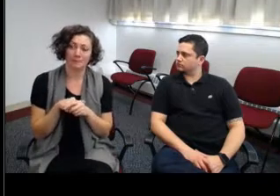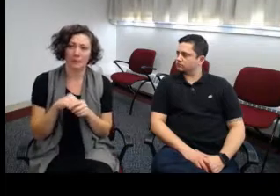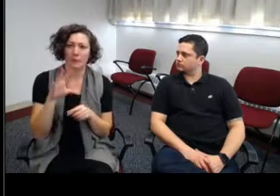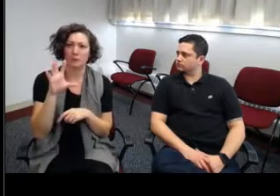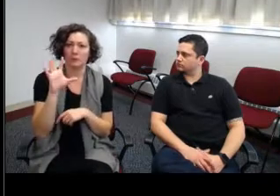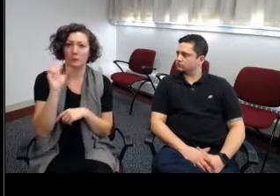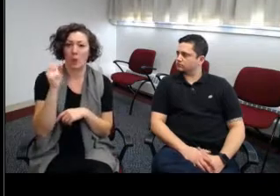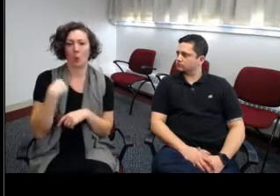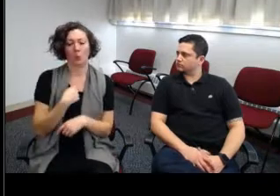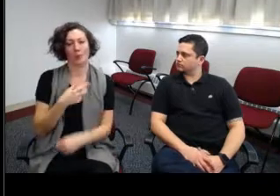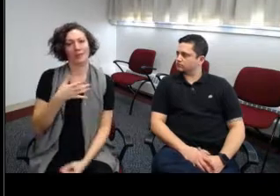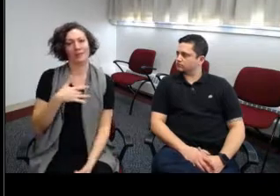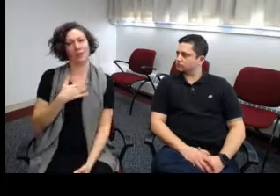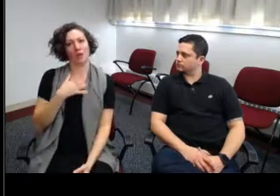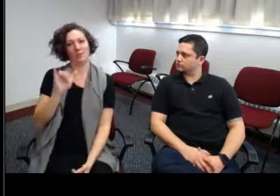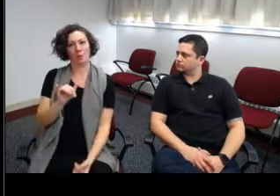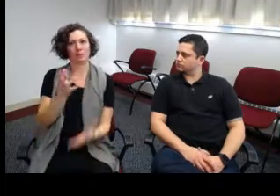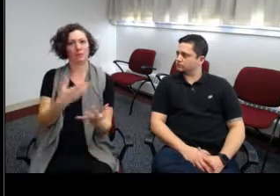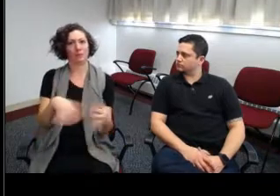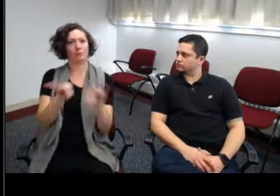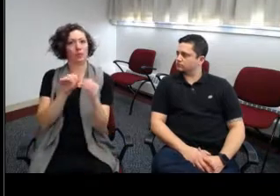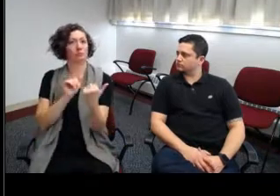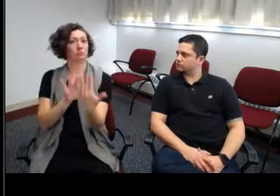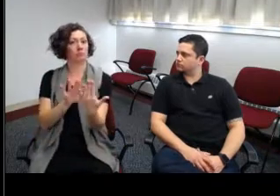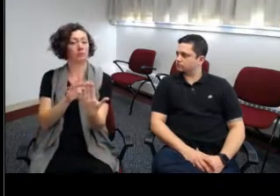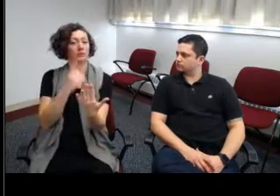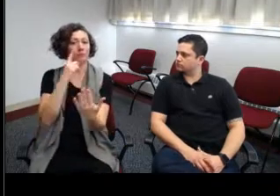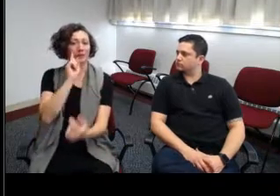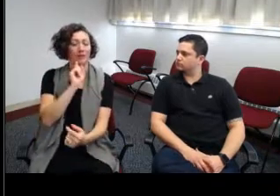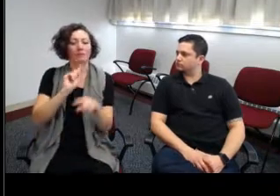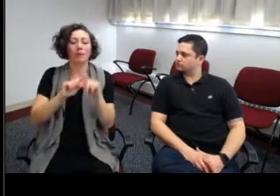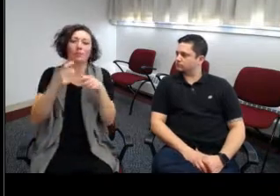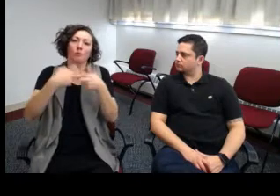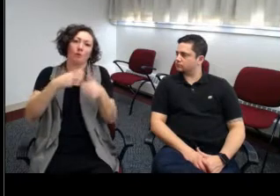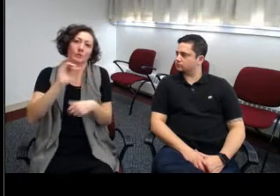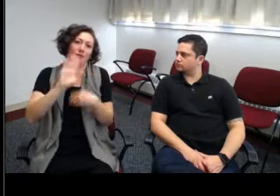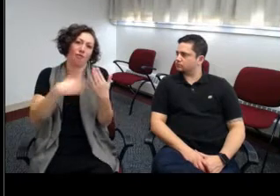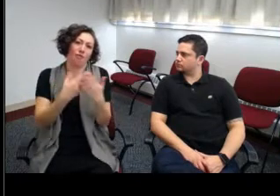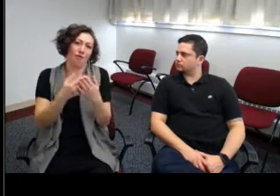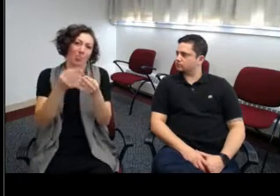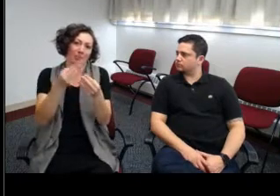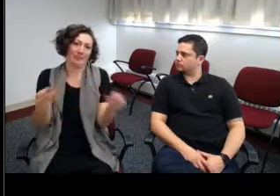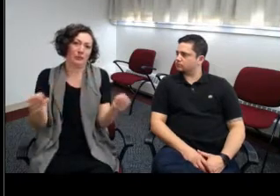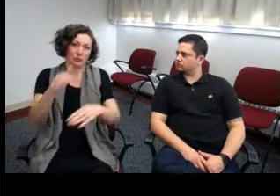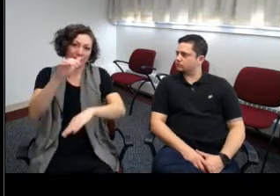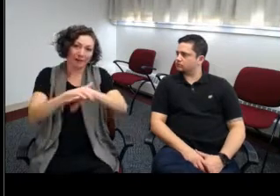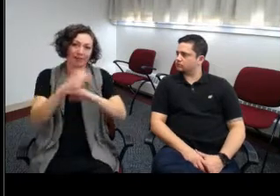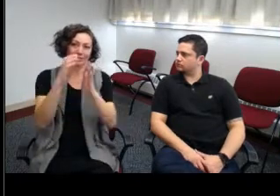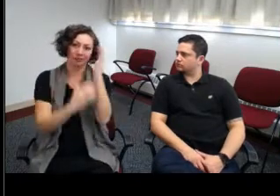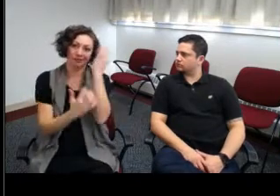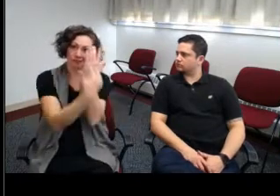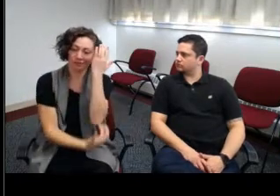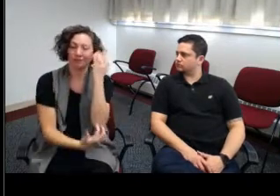recognizing the therapist's own privilege. So we felt that that was a really important approach,